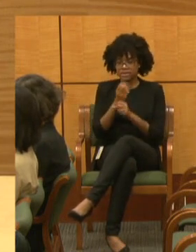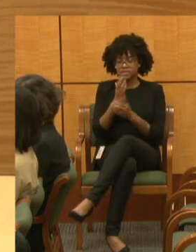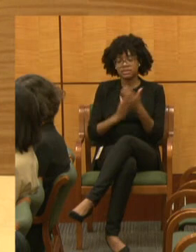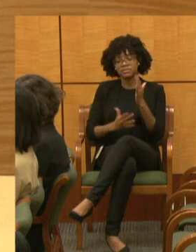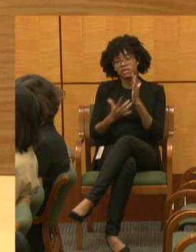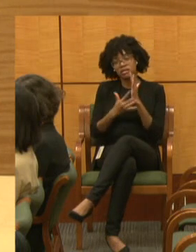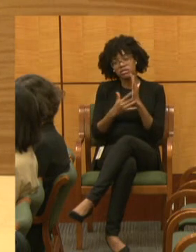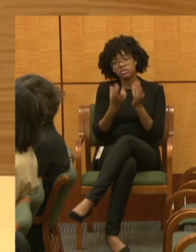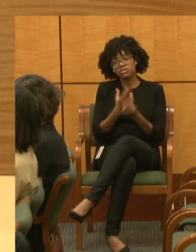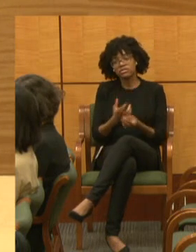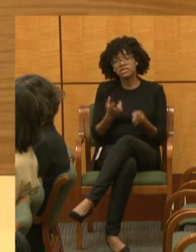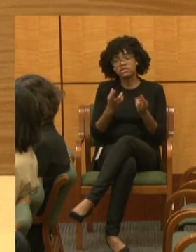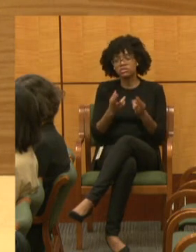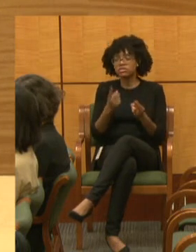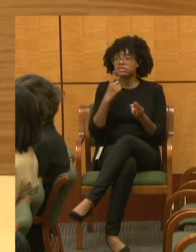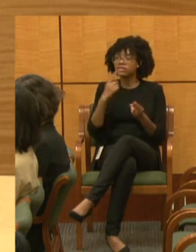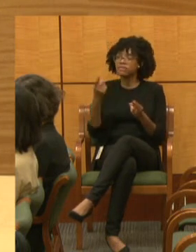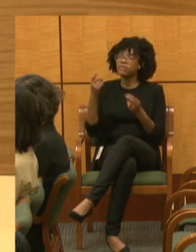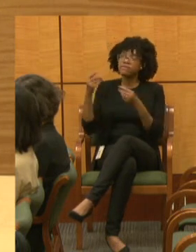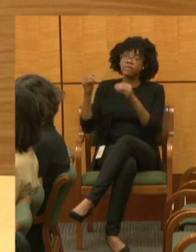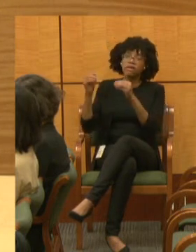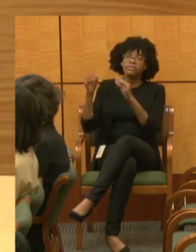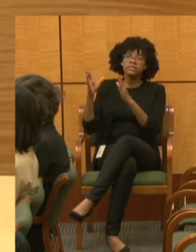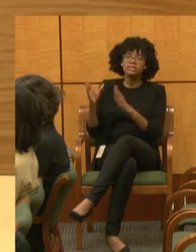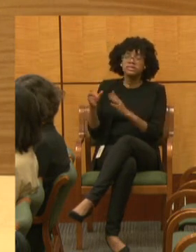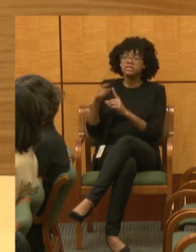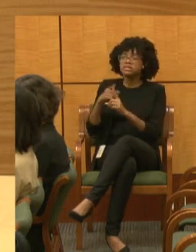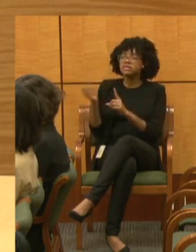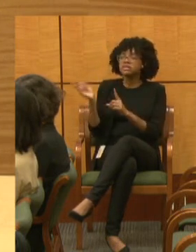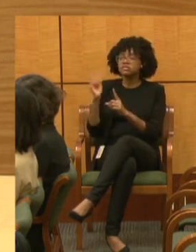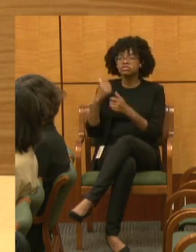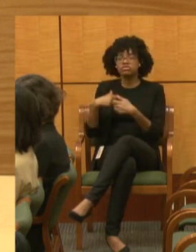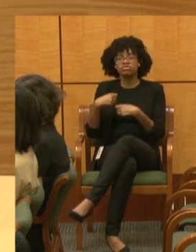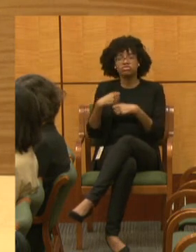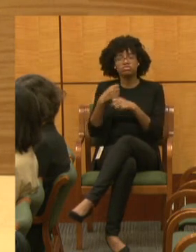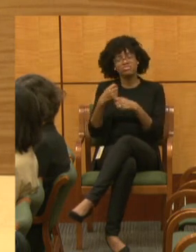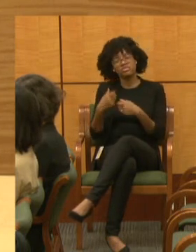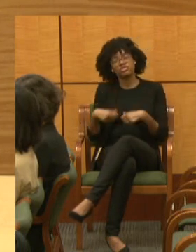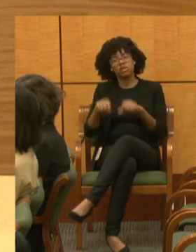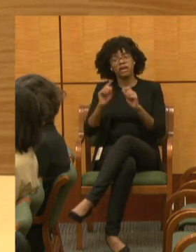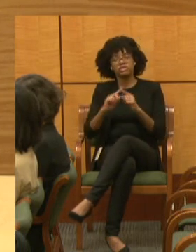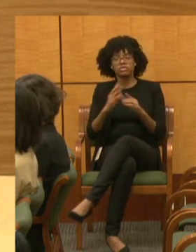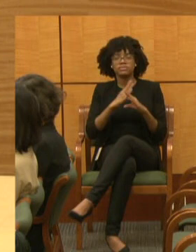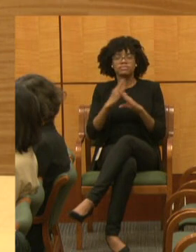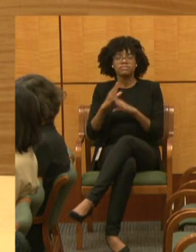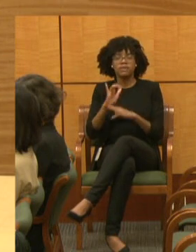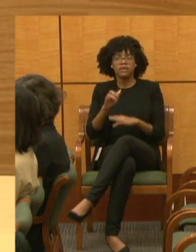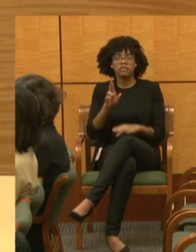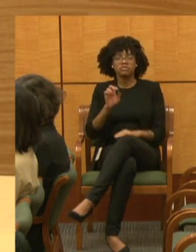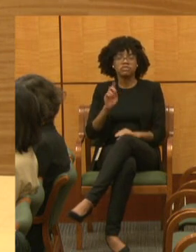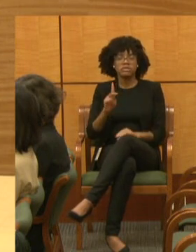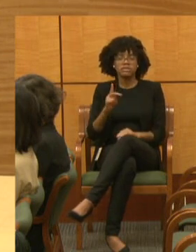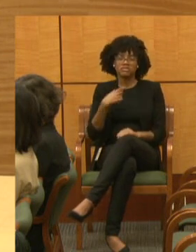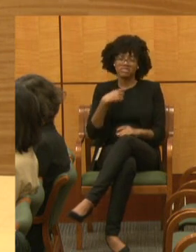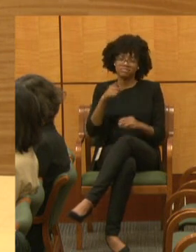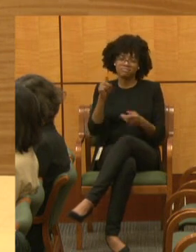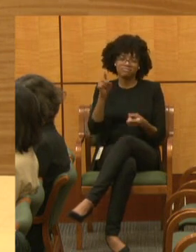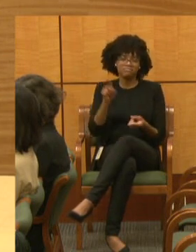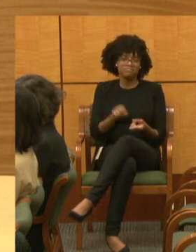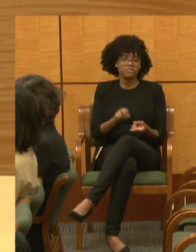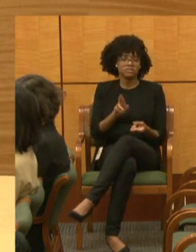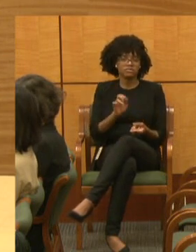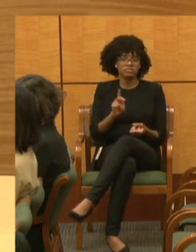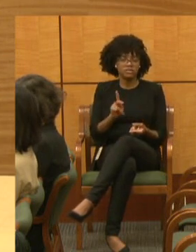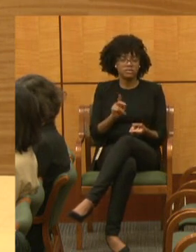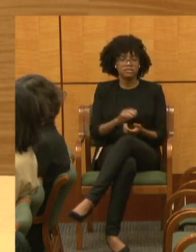to help mitigate some of that risk, and which is why we have a formulation development team and an R&D team that does testing on the physicochemical